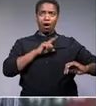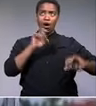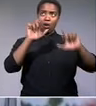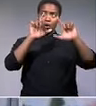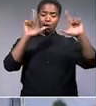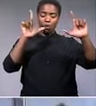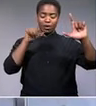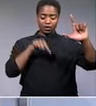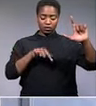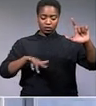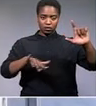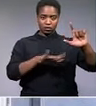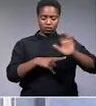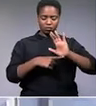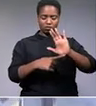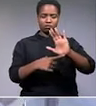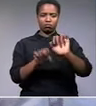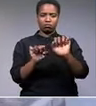love.